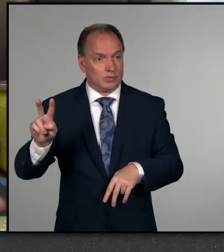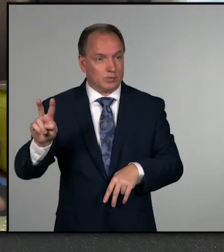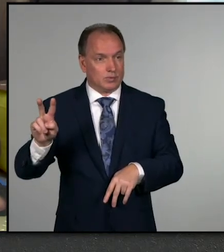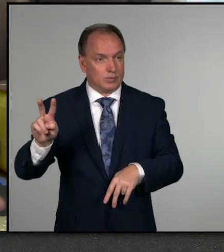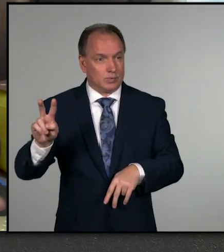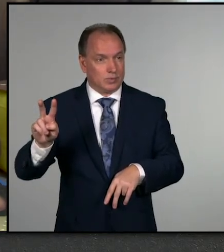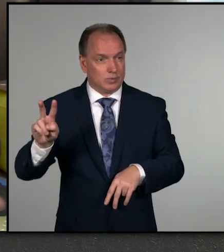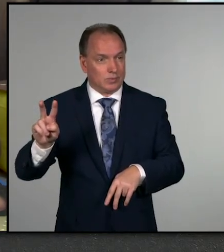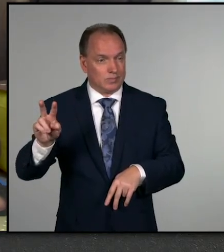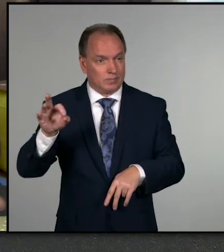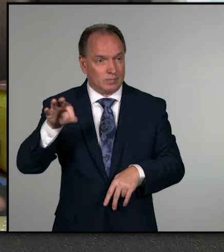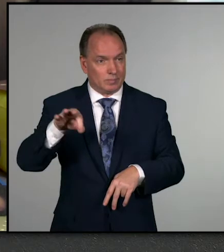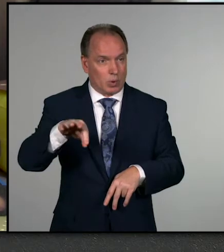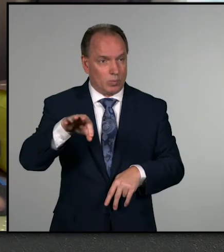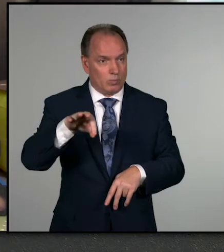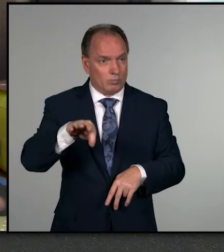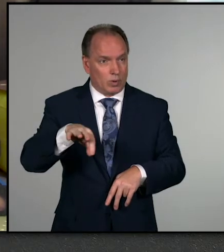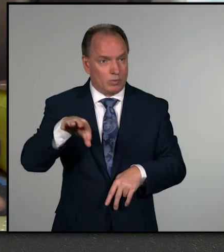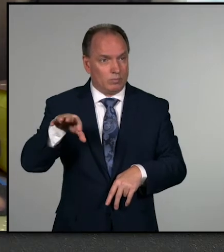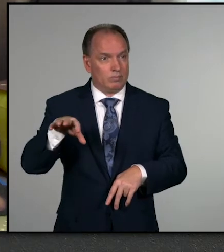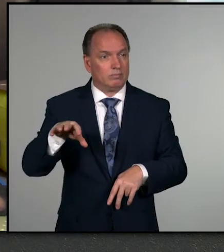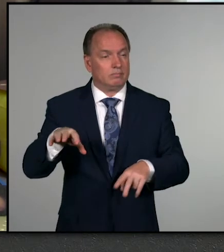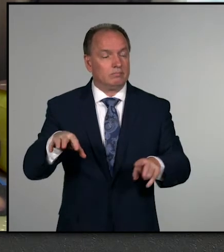1, 2.